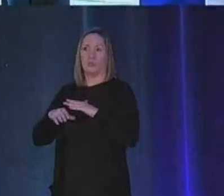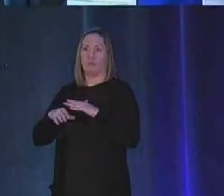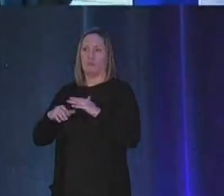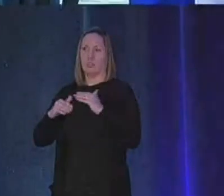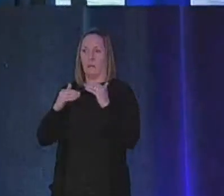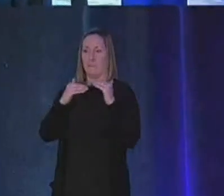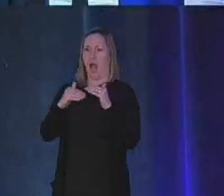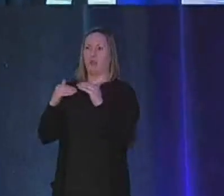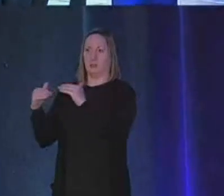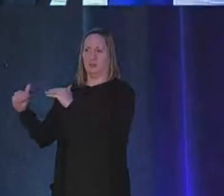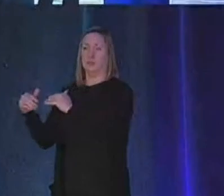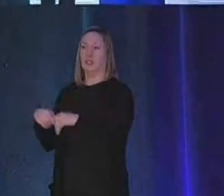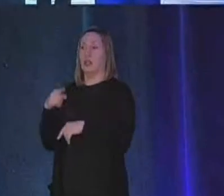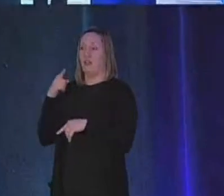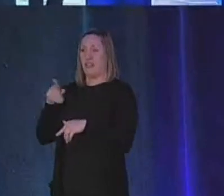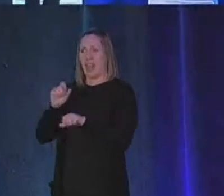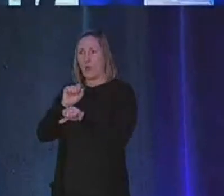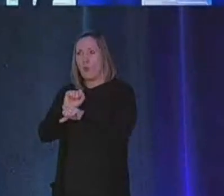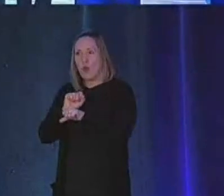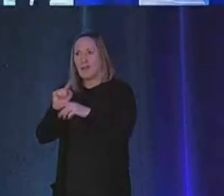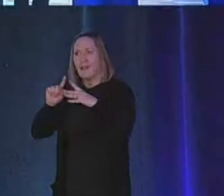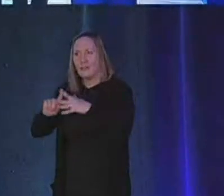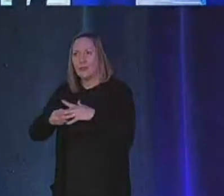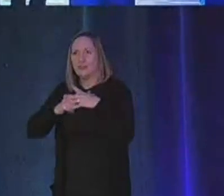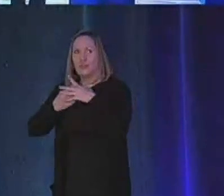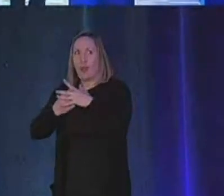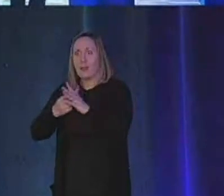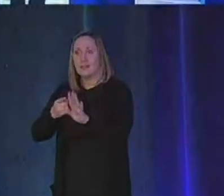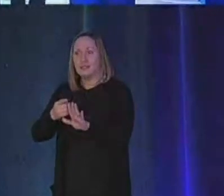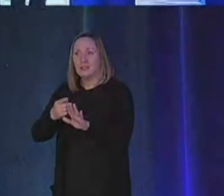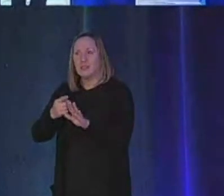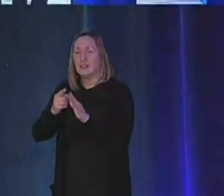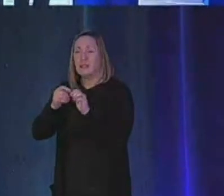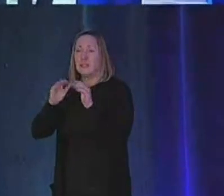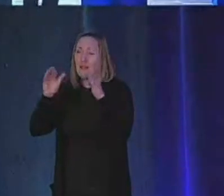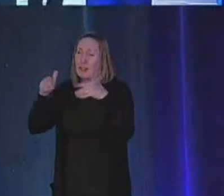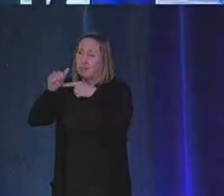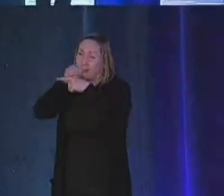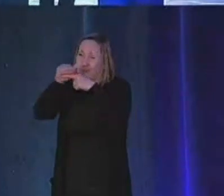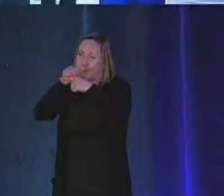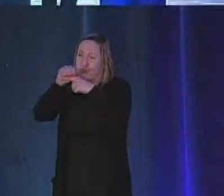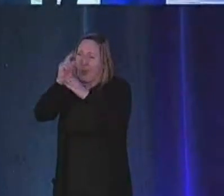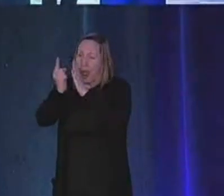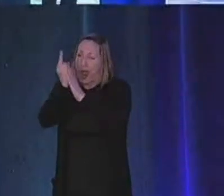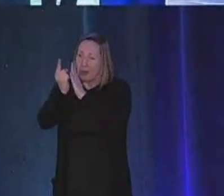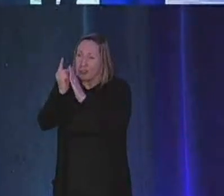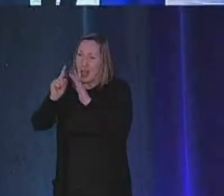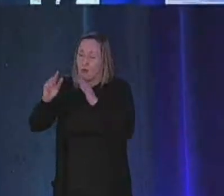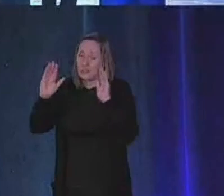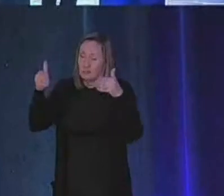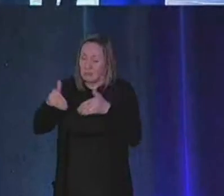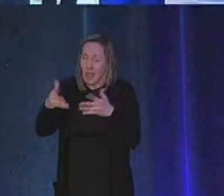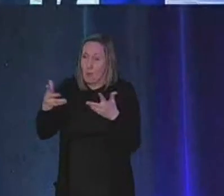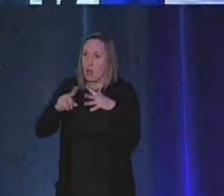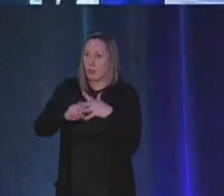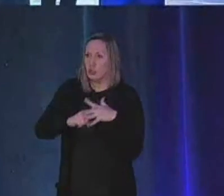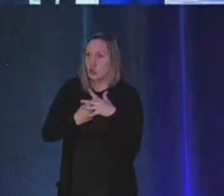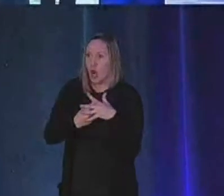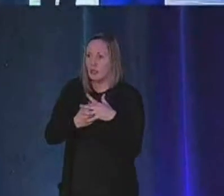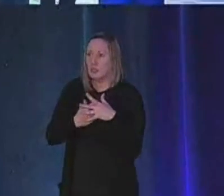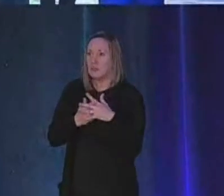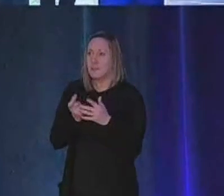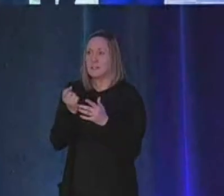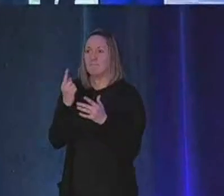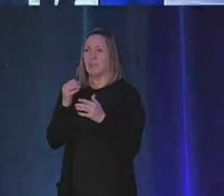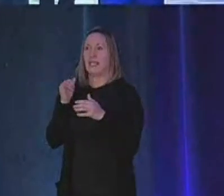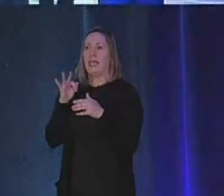they work on their start for hours and hours and hours, because they realize a late